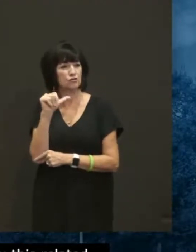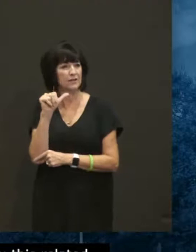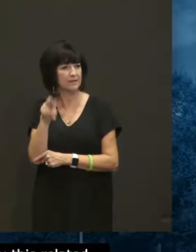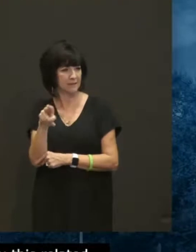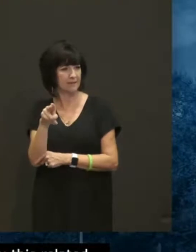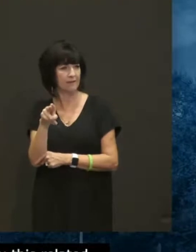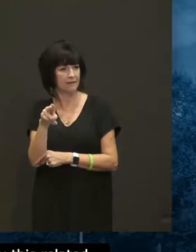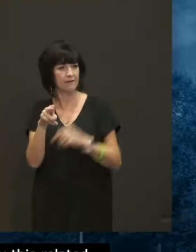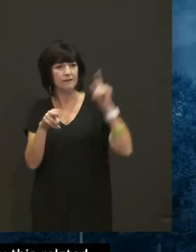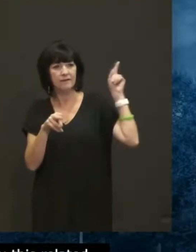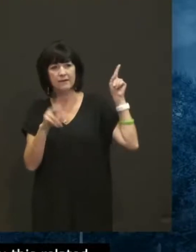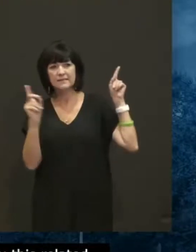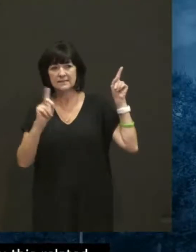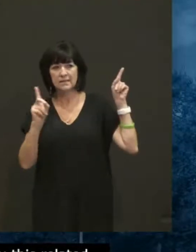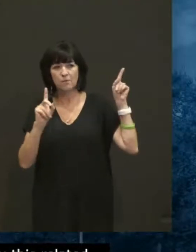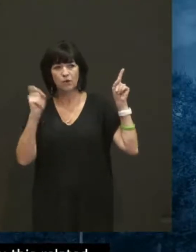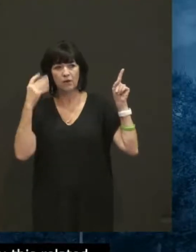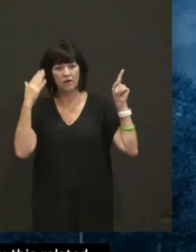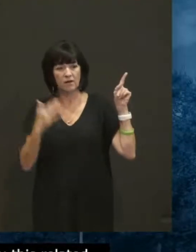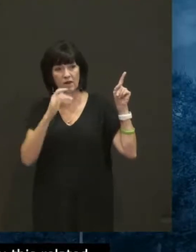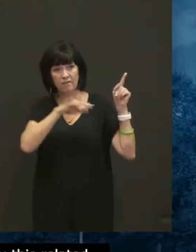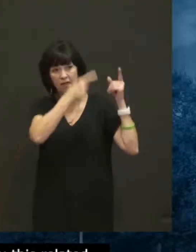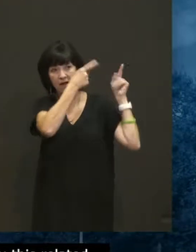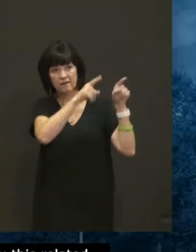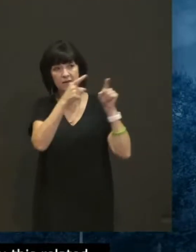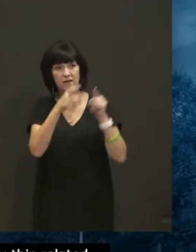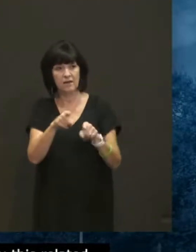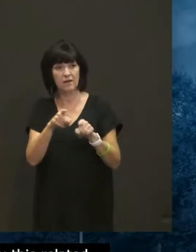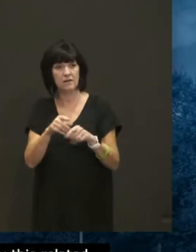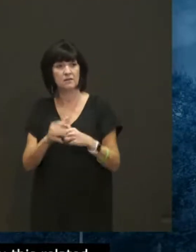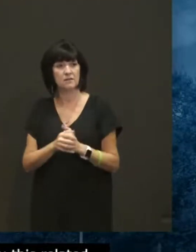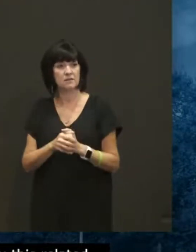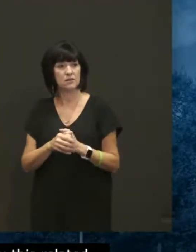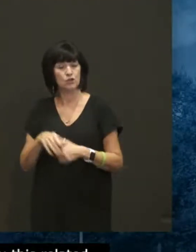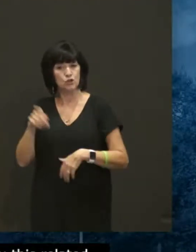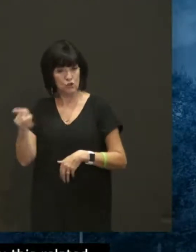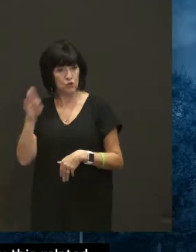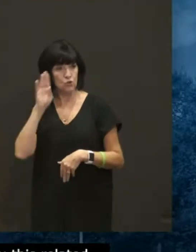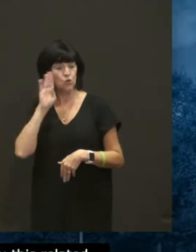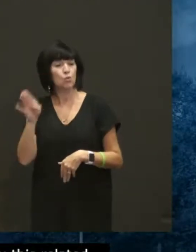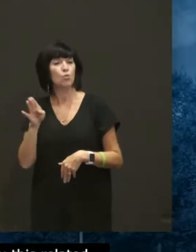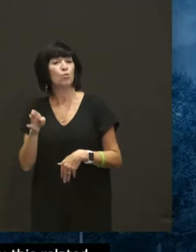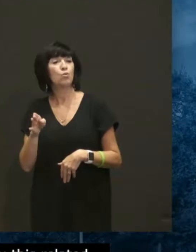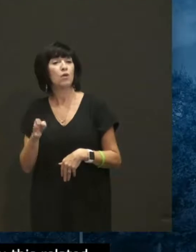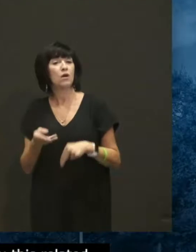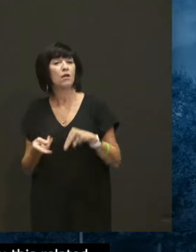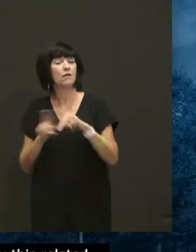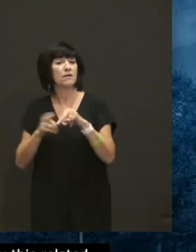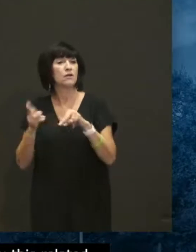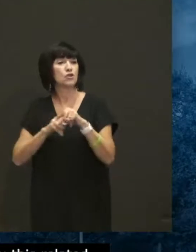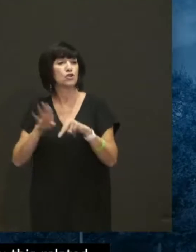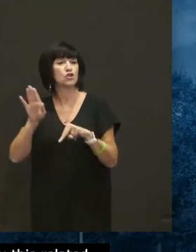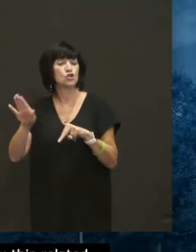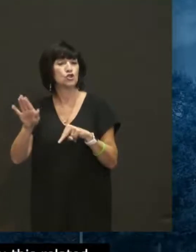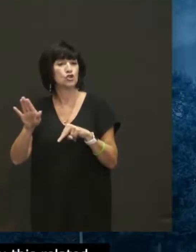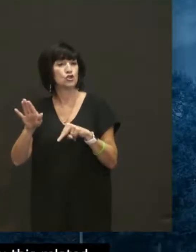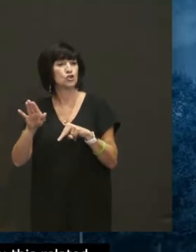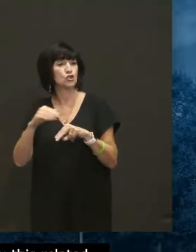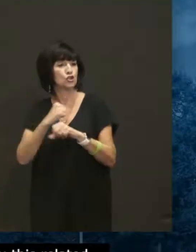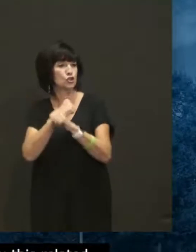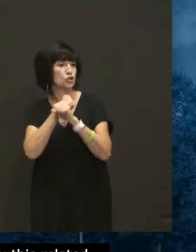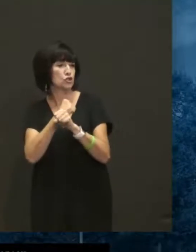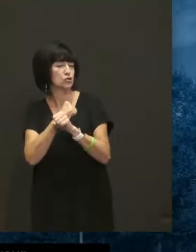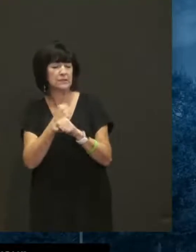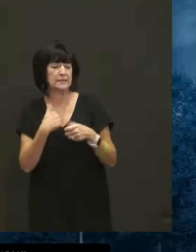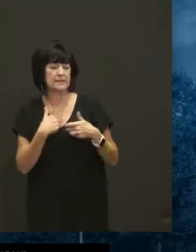also a Democratic governor, if you are planning on beefing up your security. Yeah, I probably shouldn't talk